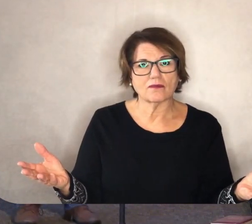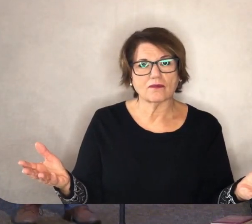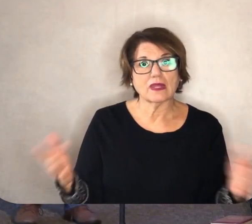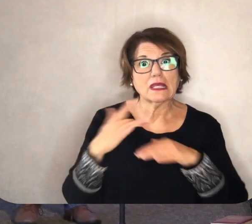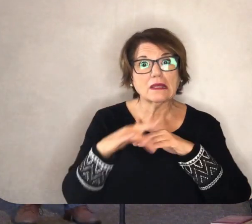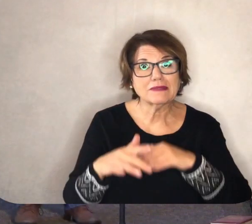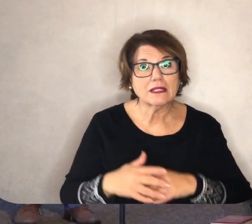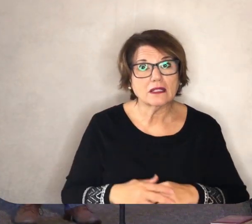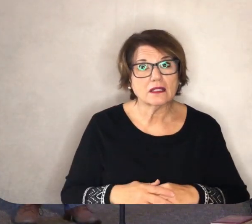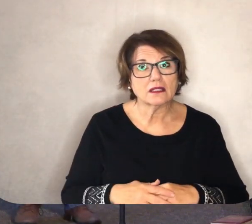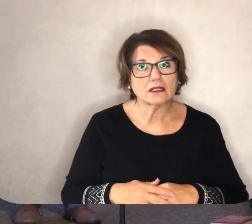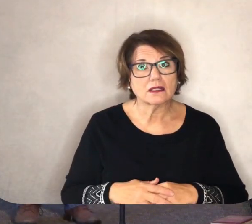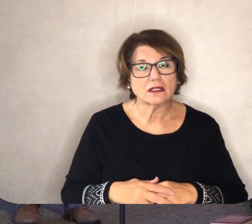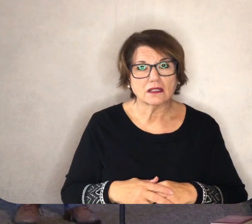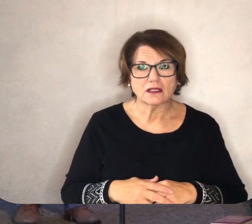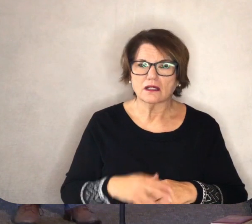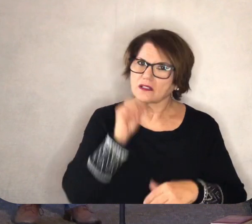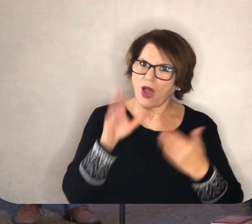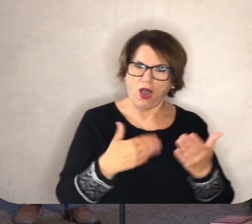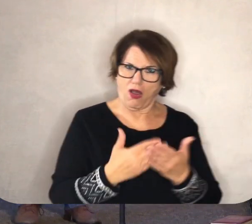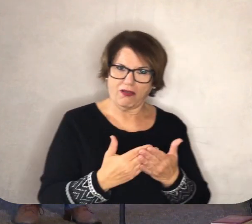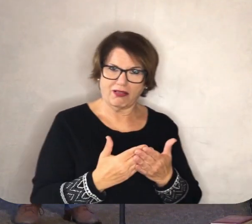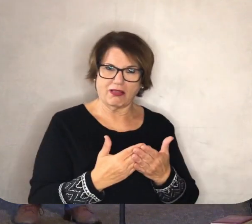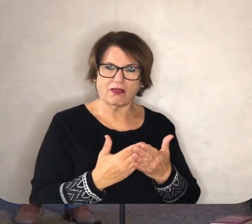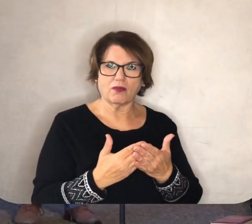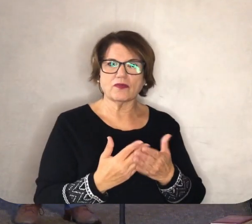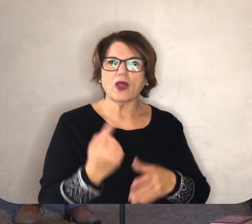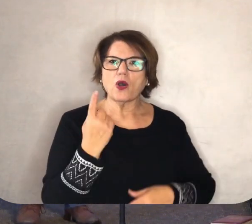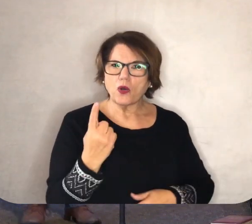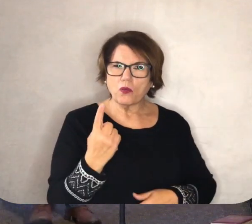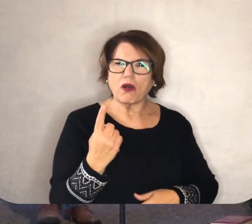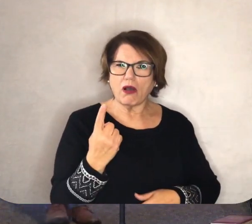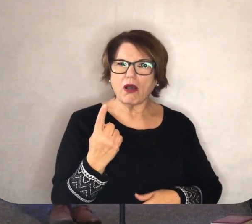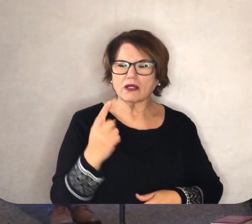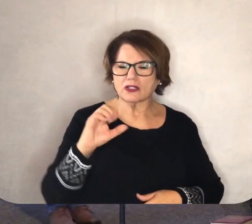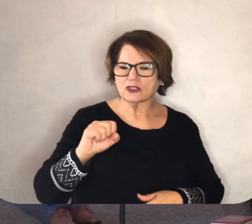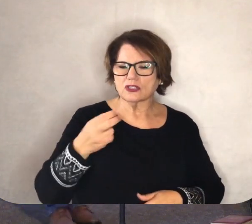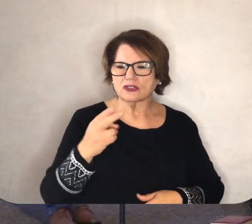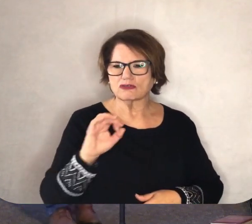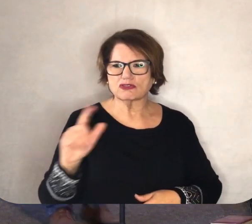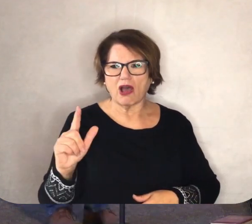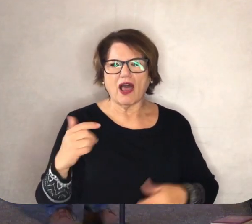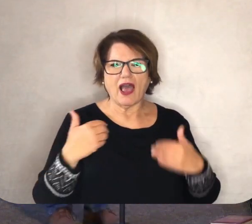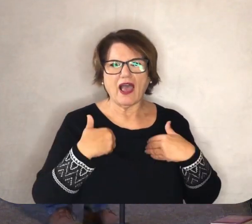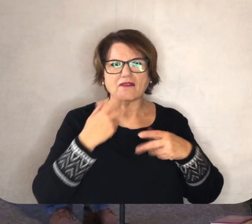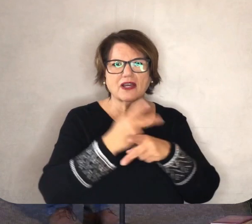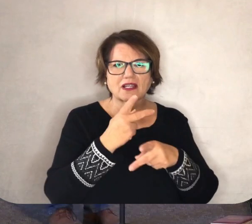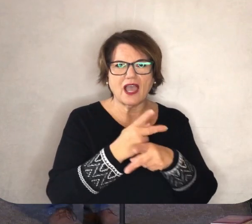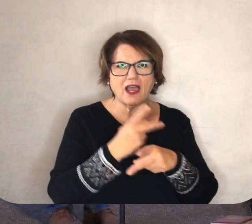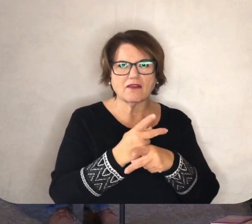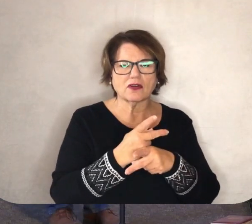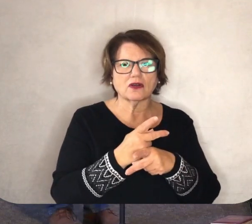Empty? Well, not all of them. One contained a carefully rolled piece of